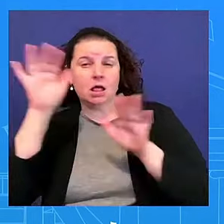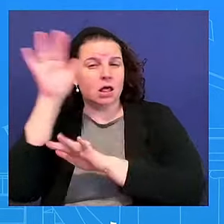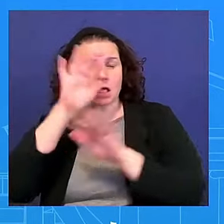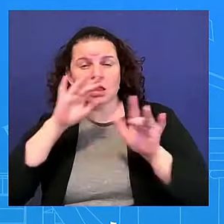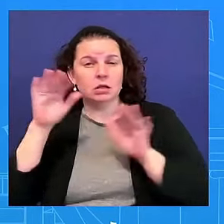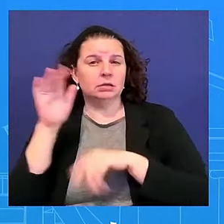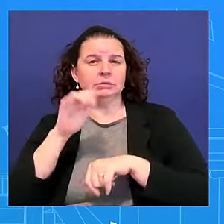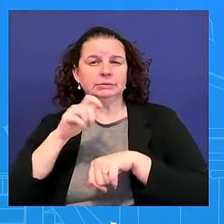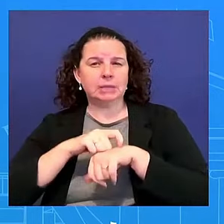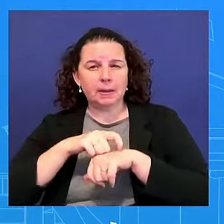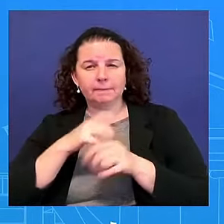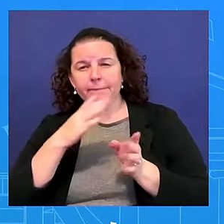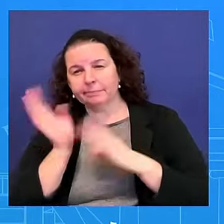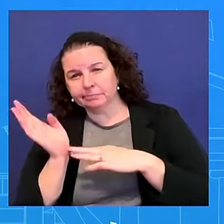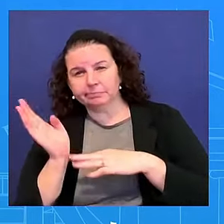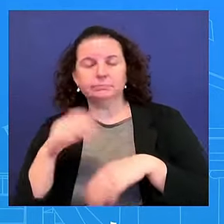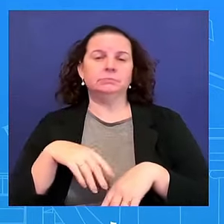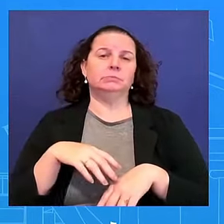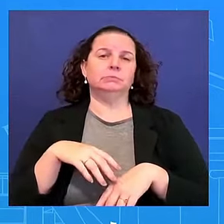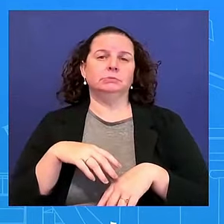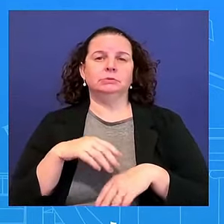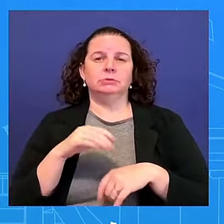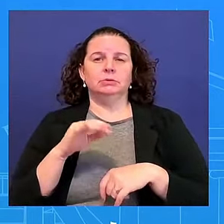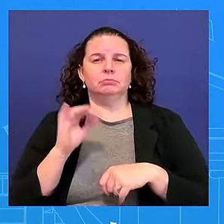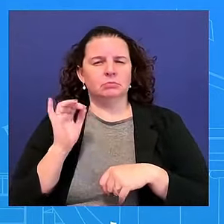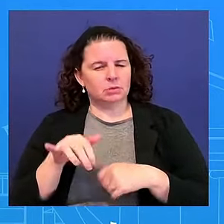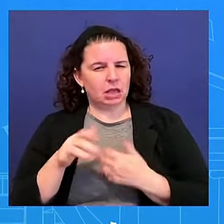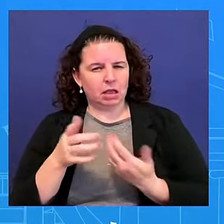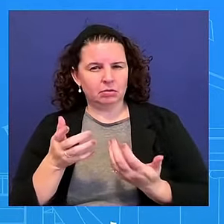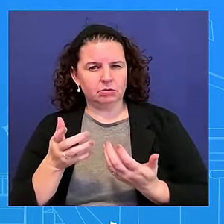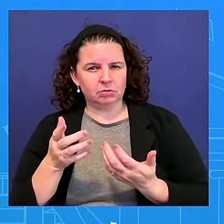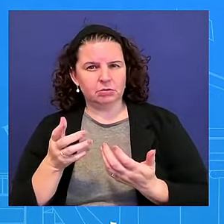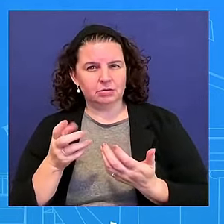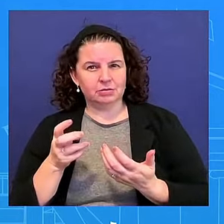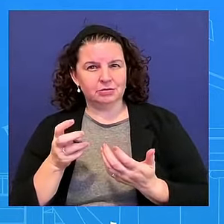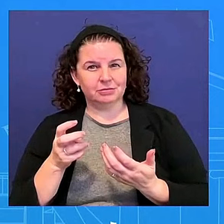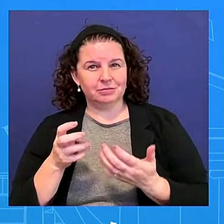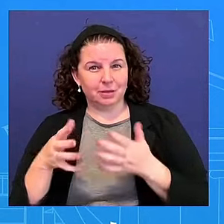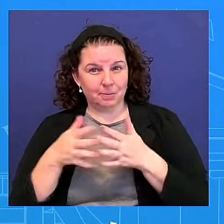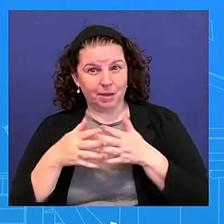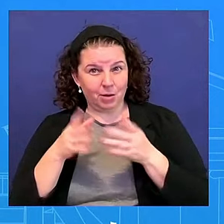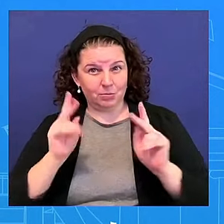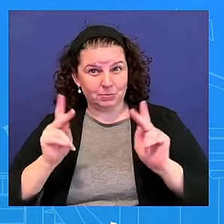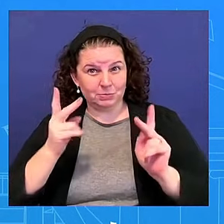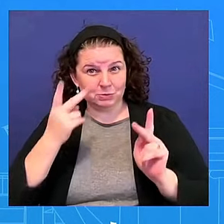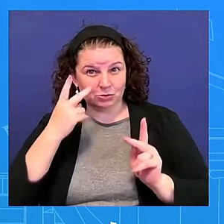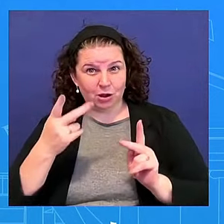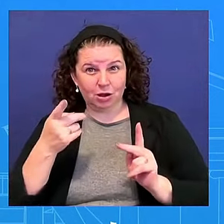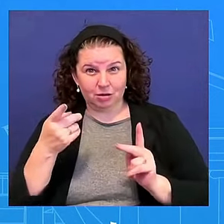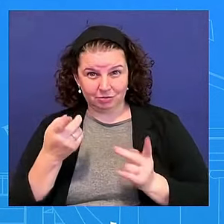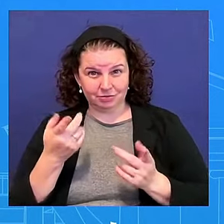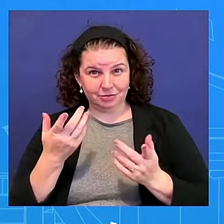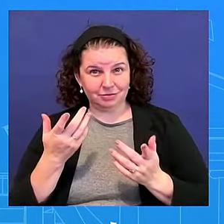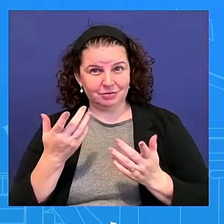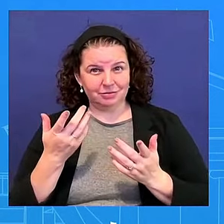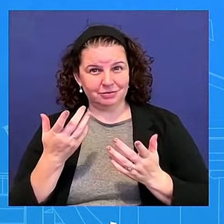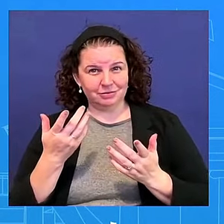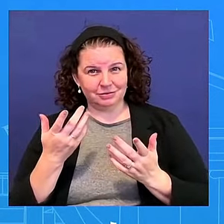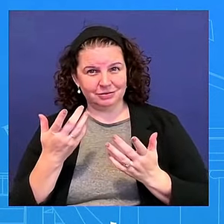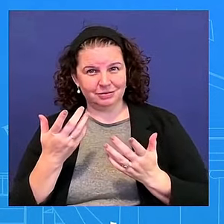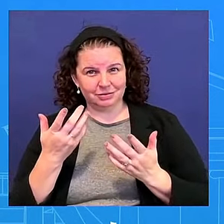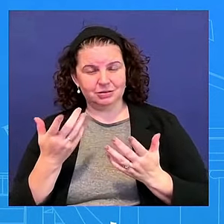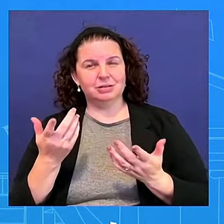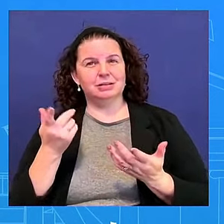understand what the American people saw, what you all saw. We've spoken to that. And I also would say, and I think you know this,